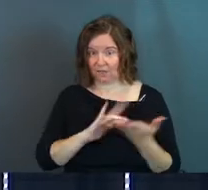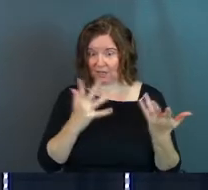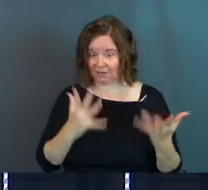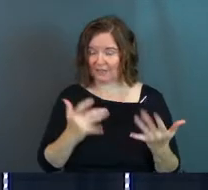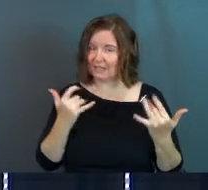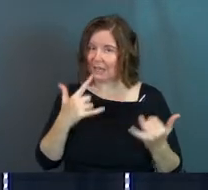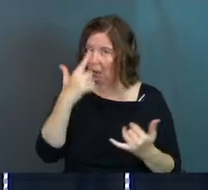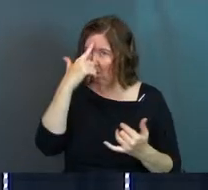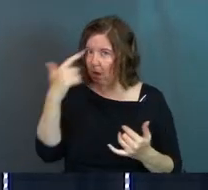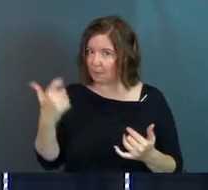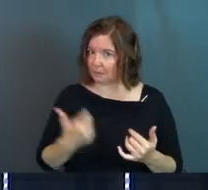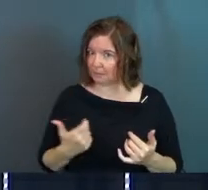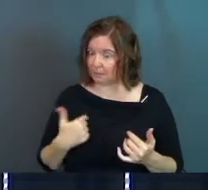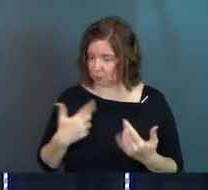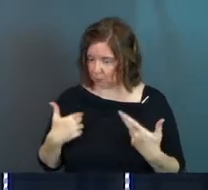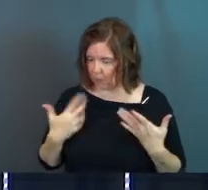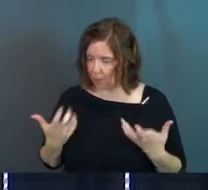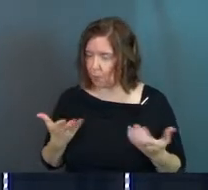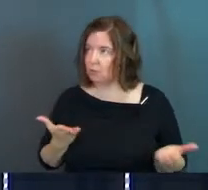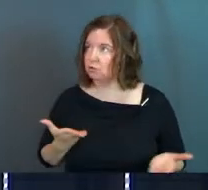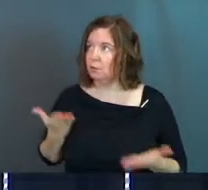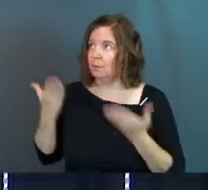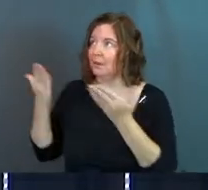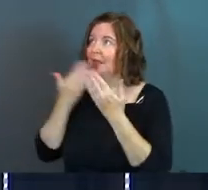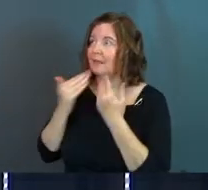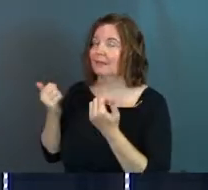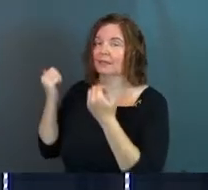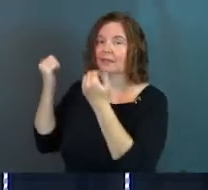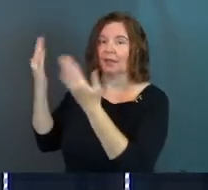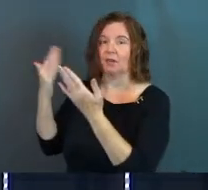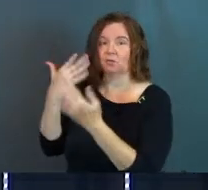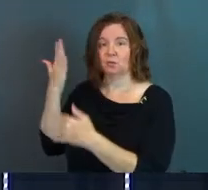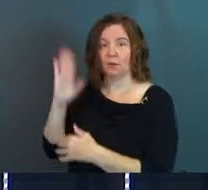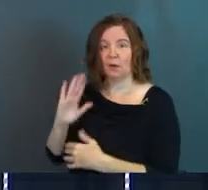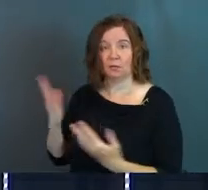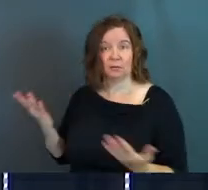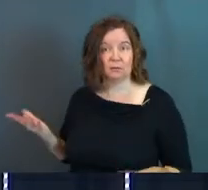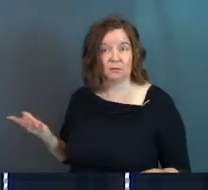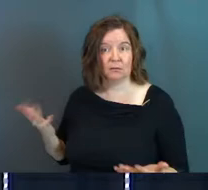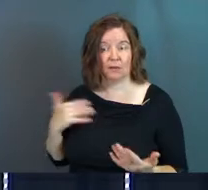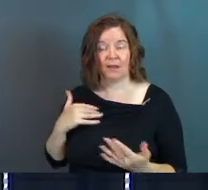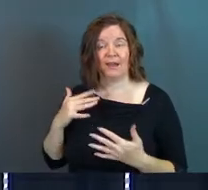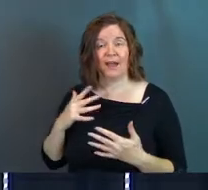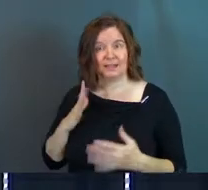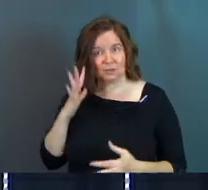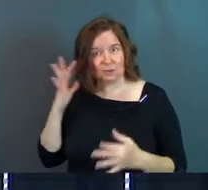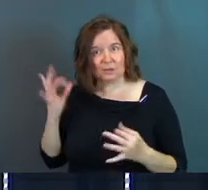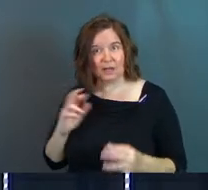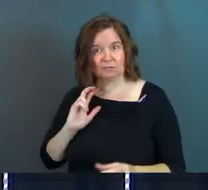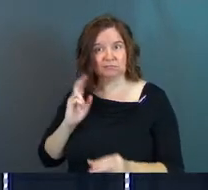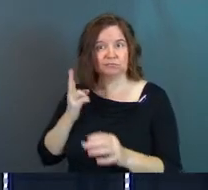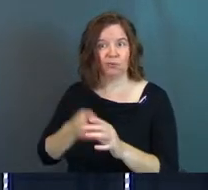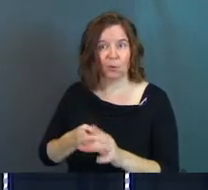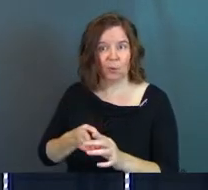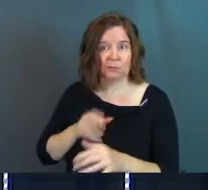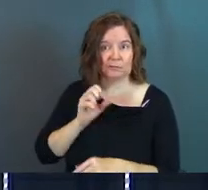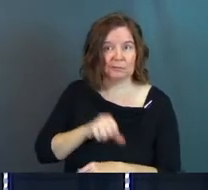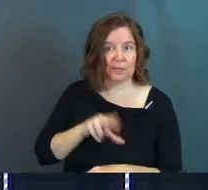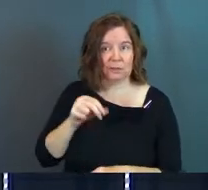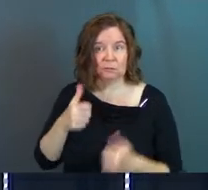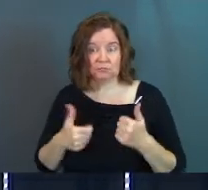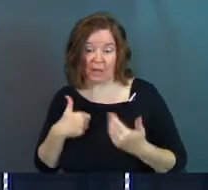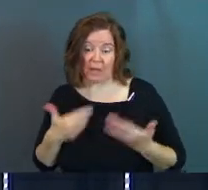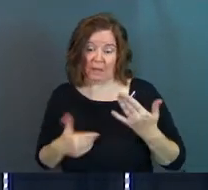it's now up to me. Do I want to bring thank offerings to God? I get to opt into that. I may